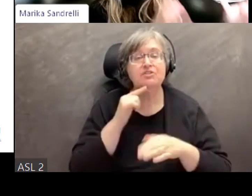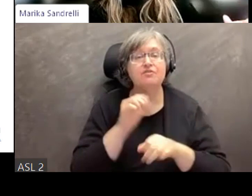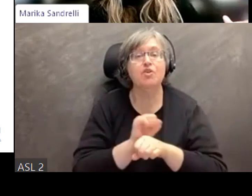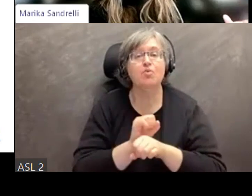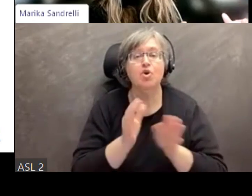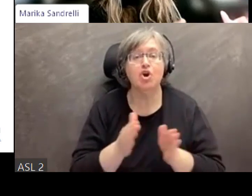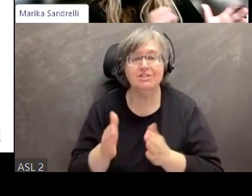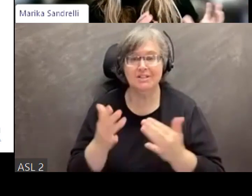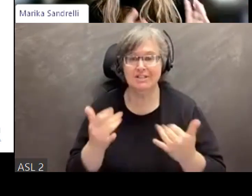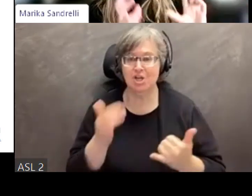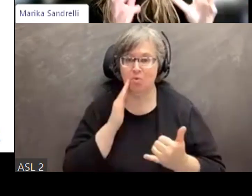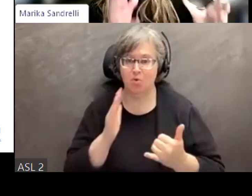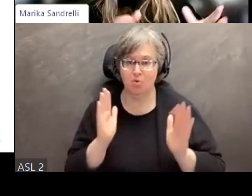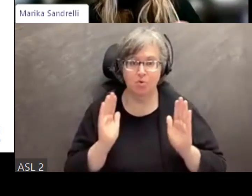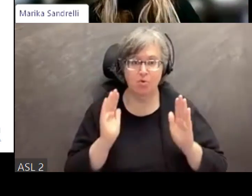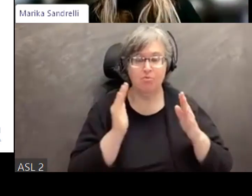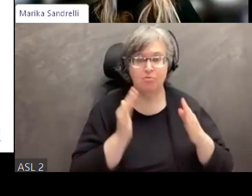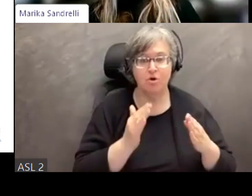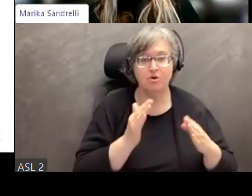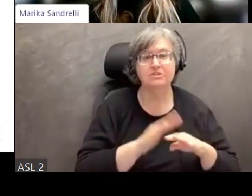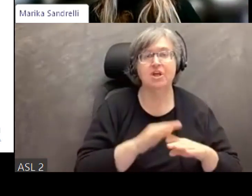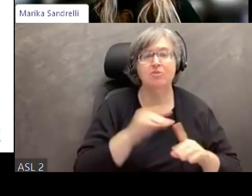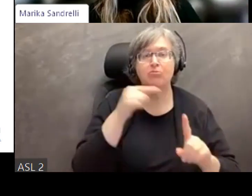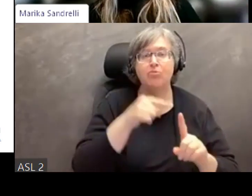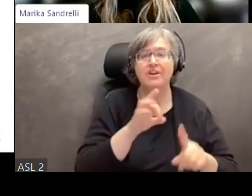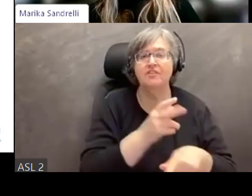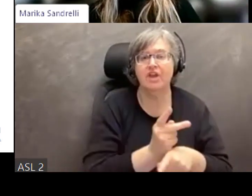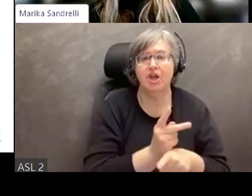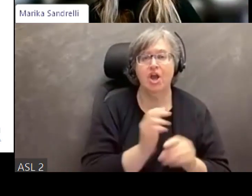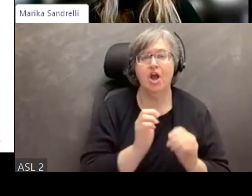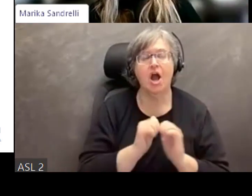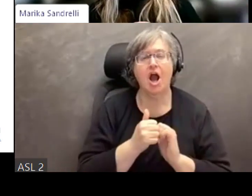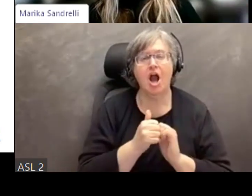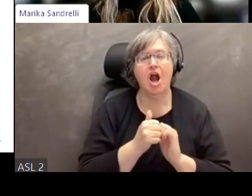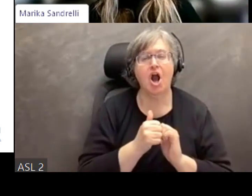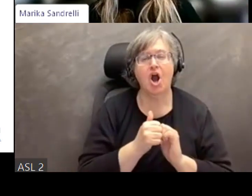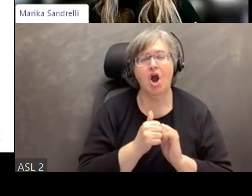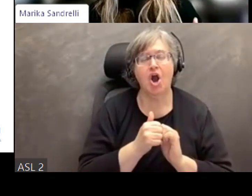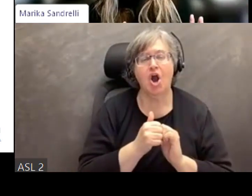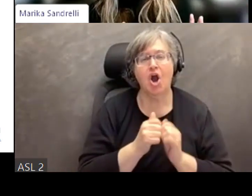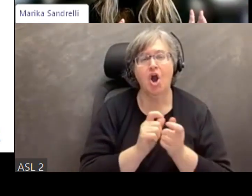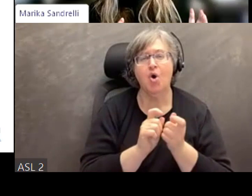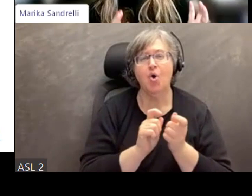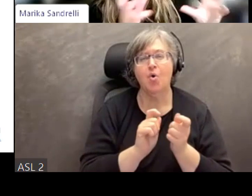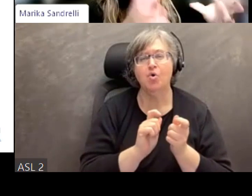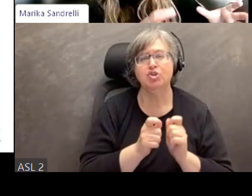for the workforce, but now we're going to be moving to the point of care. So how is,